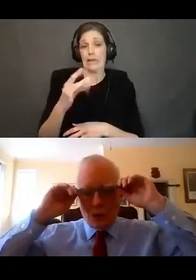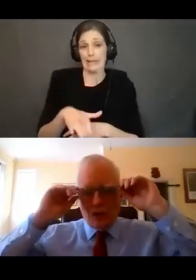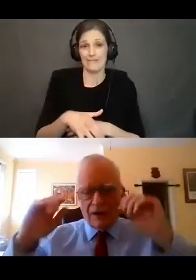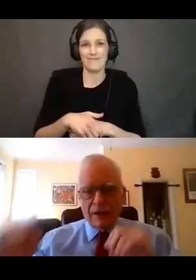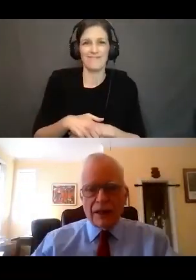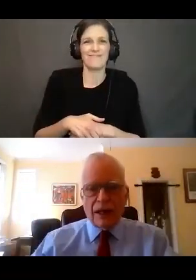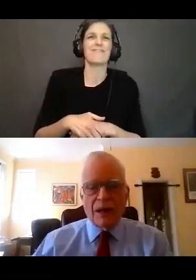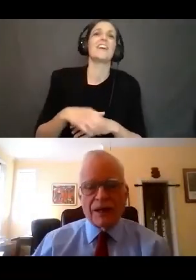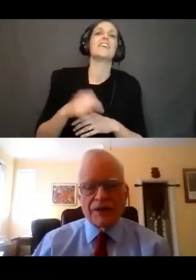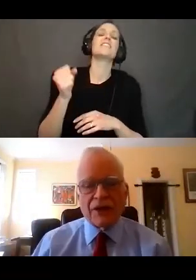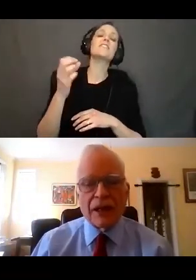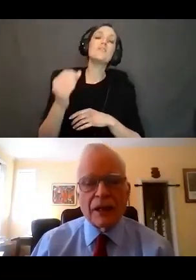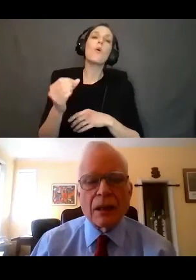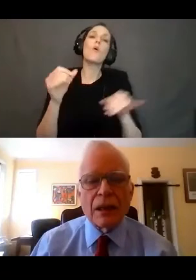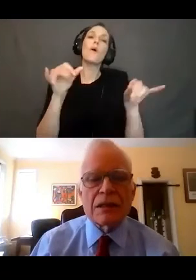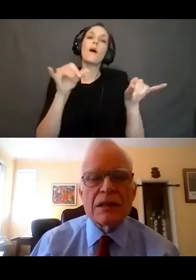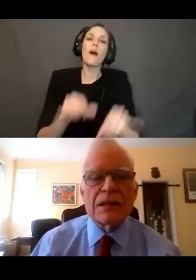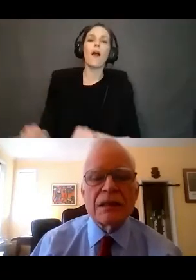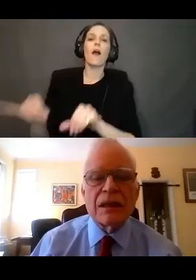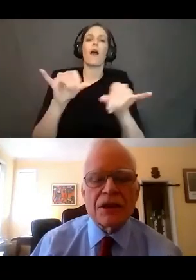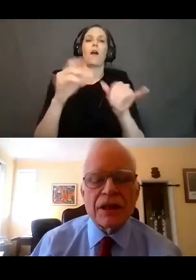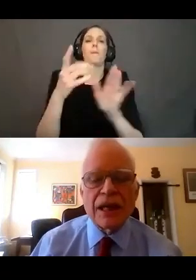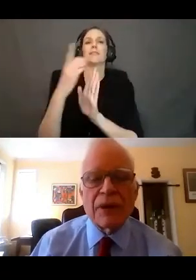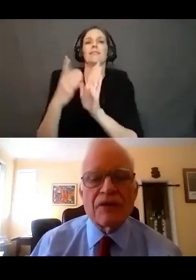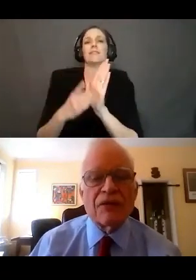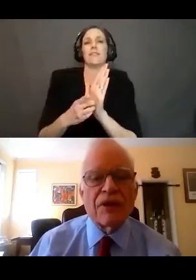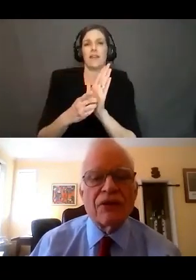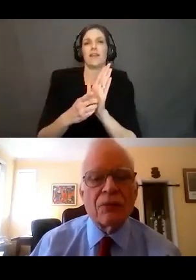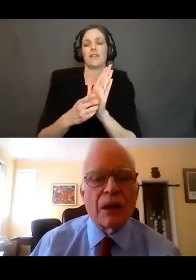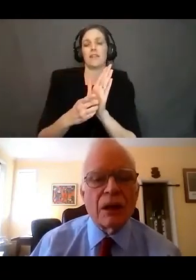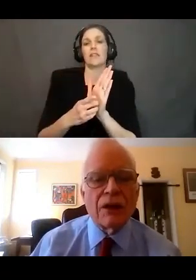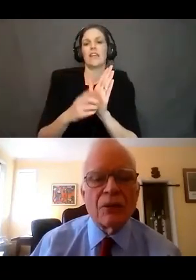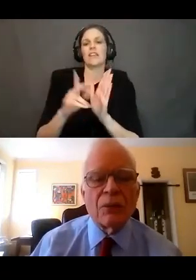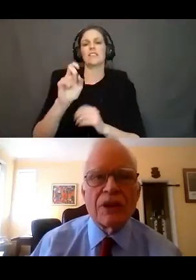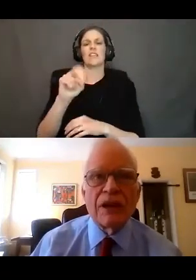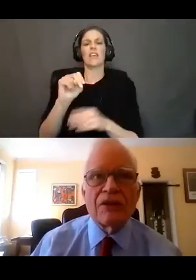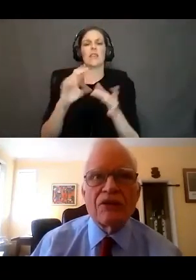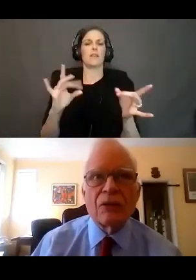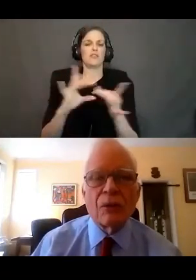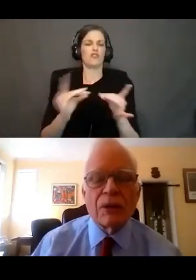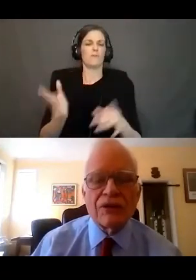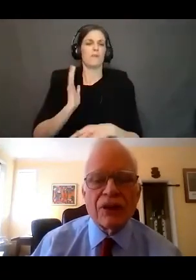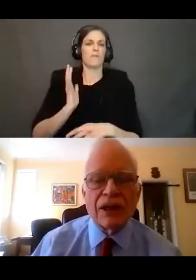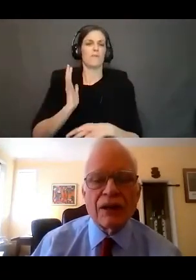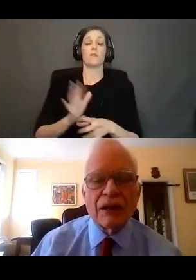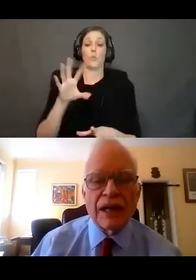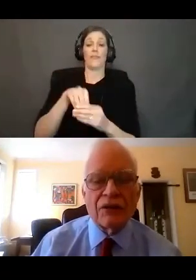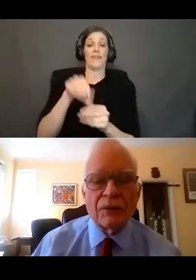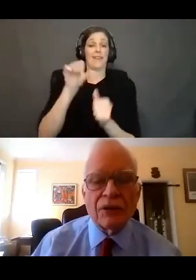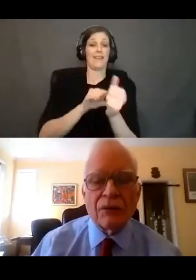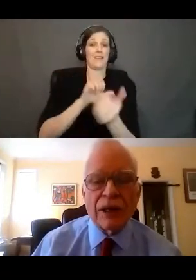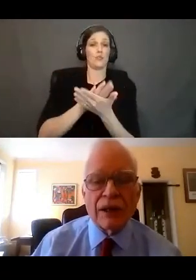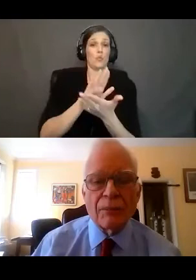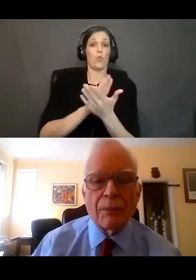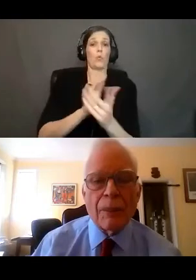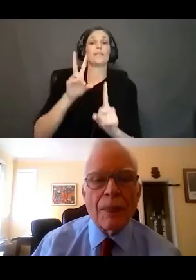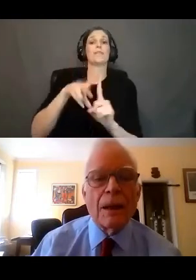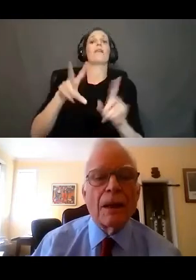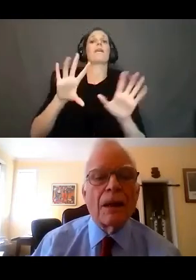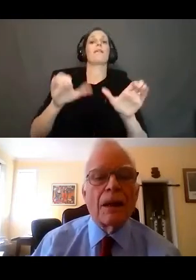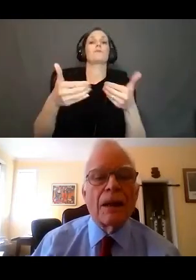So a very common design is this, and Ken mentioned this as well, is that within each school we'll assign the classrooms at